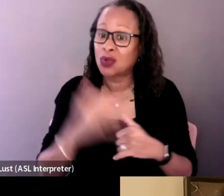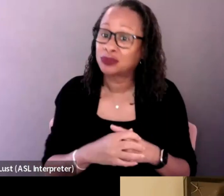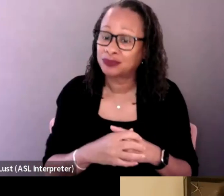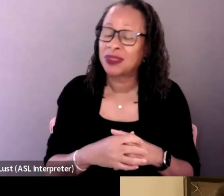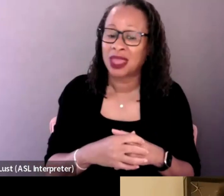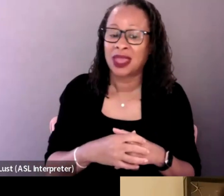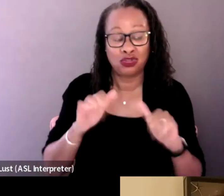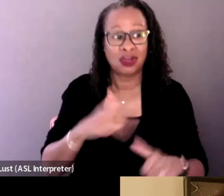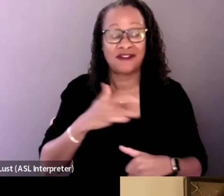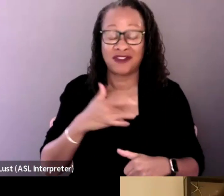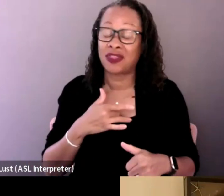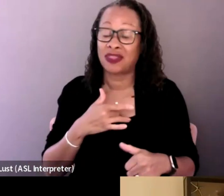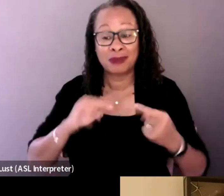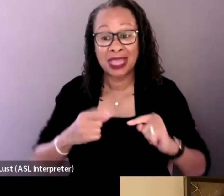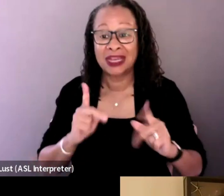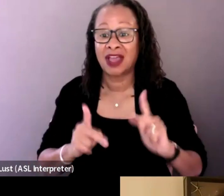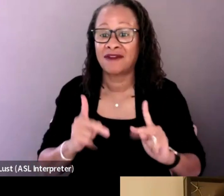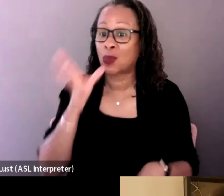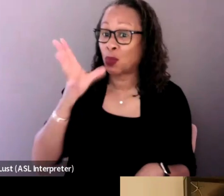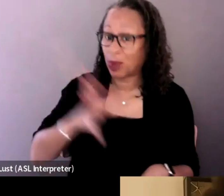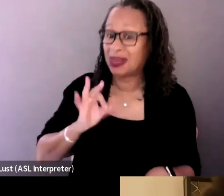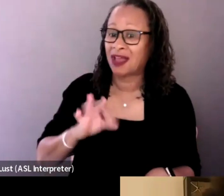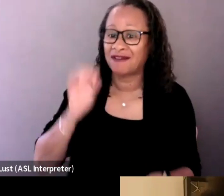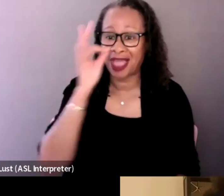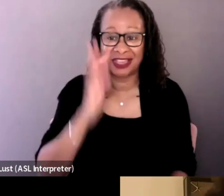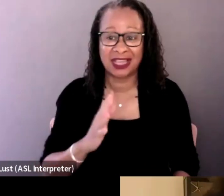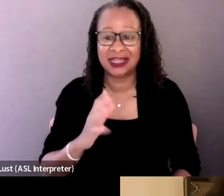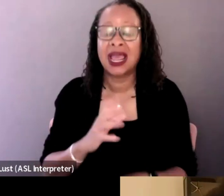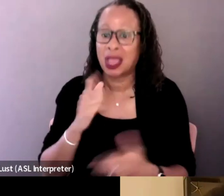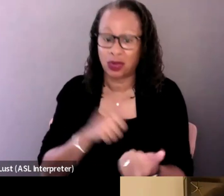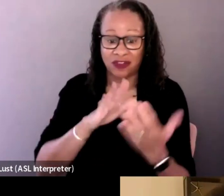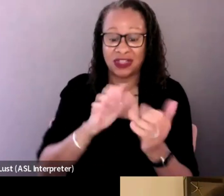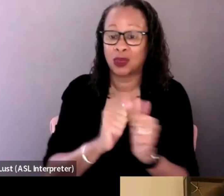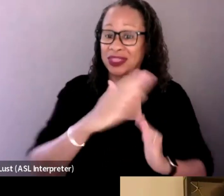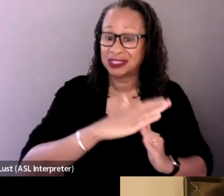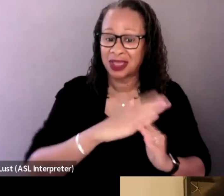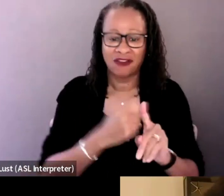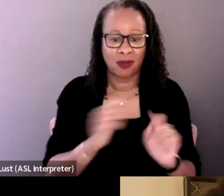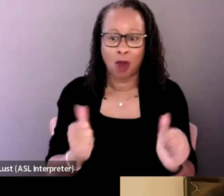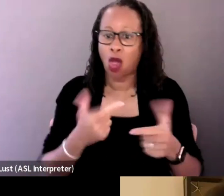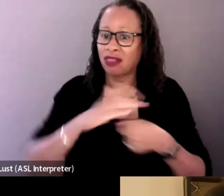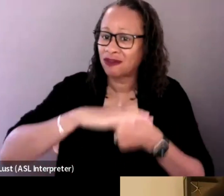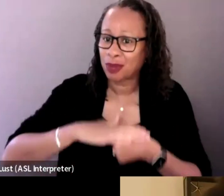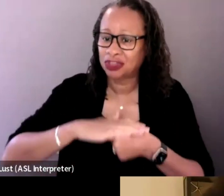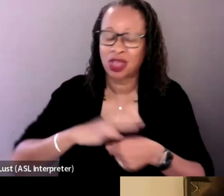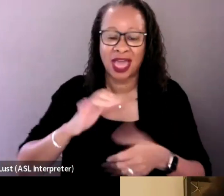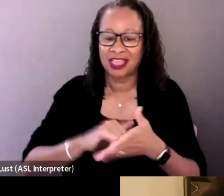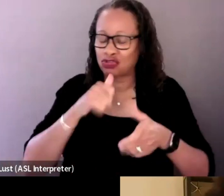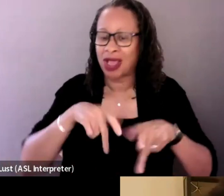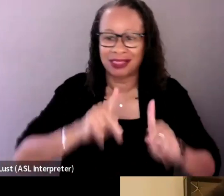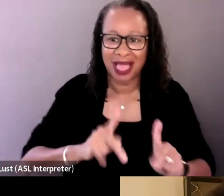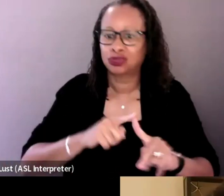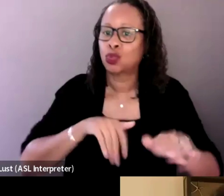could feel the pain of the Afghan and Afghan women specifically, and what they are facing with the Taliban, from all of this pressure that they are not allowing them even